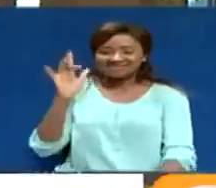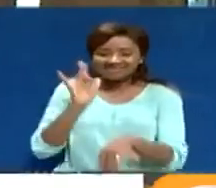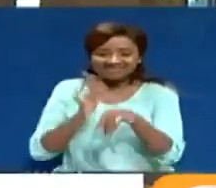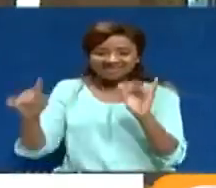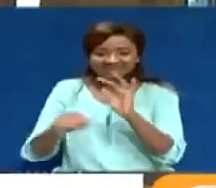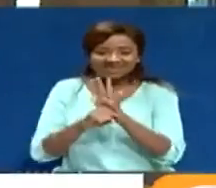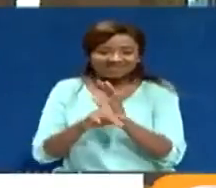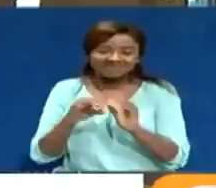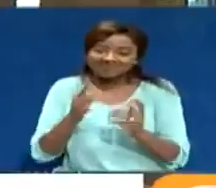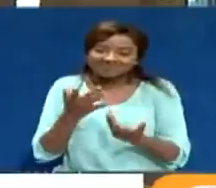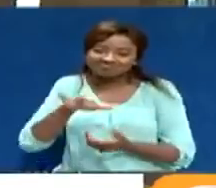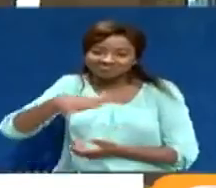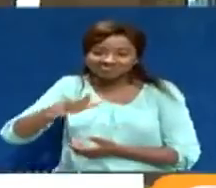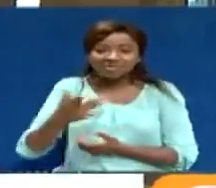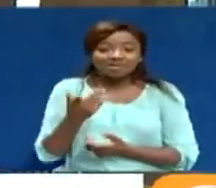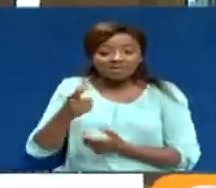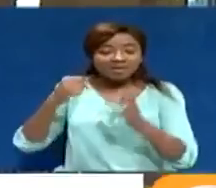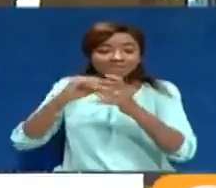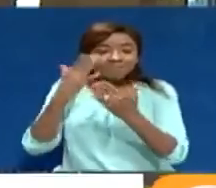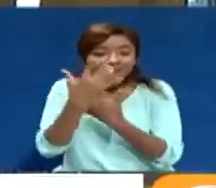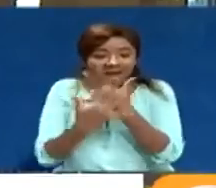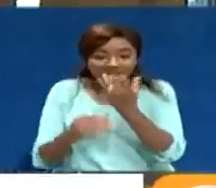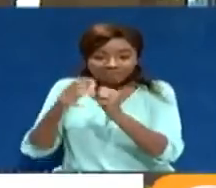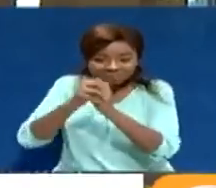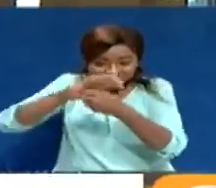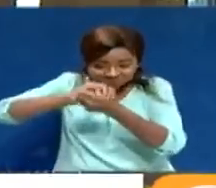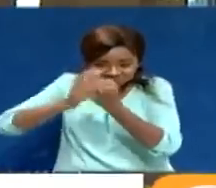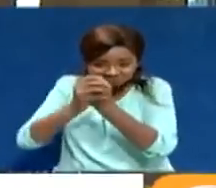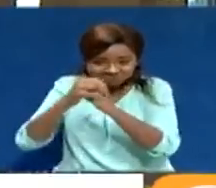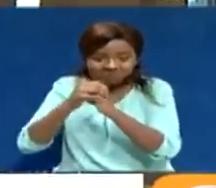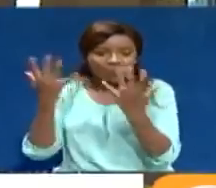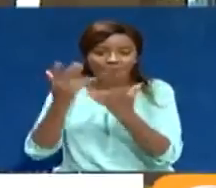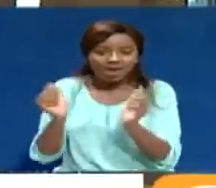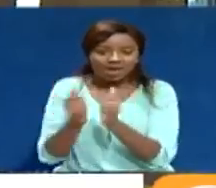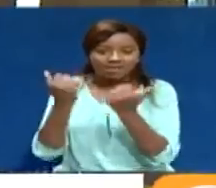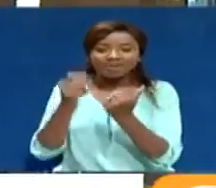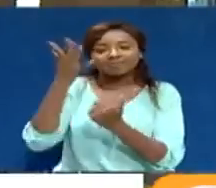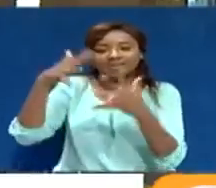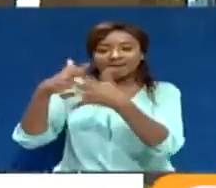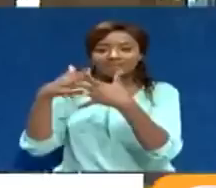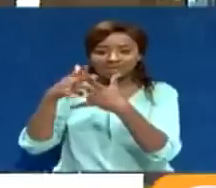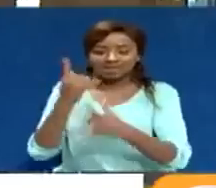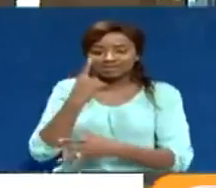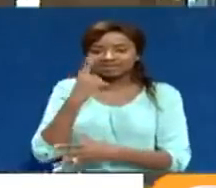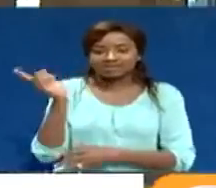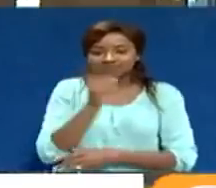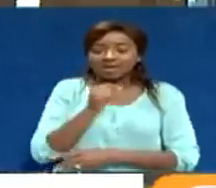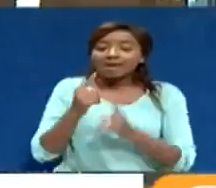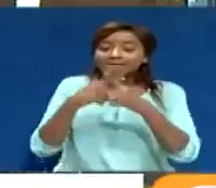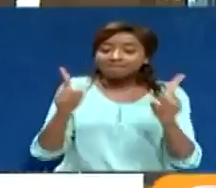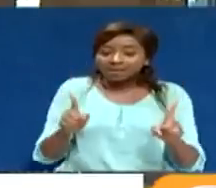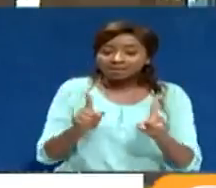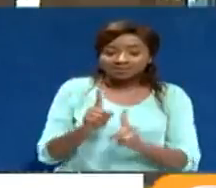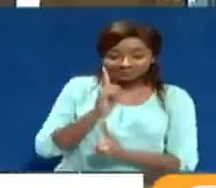United States over what officials term as an abundance of caution. We begin the bulletin tonight with Mashirima Kapombe, who reports